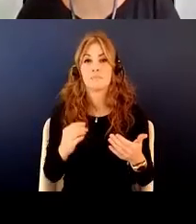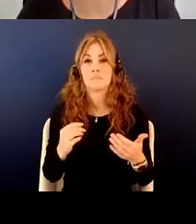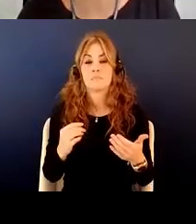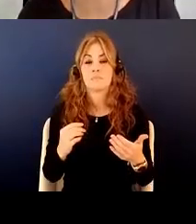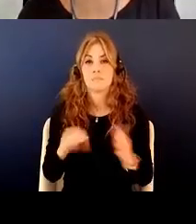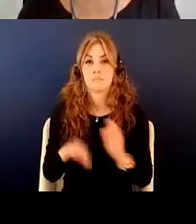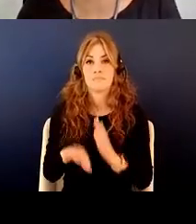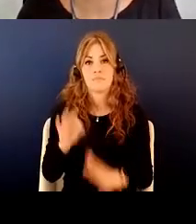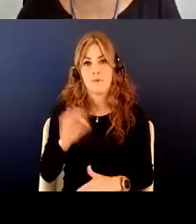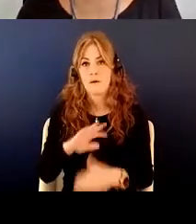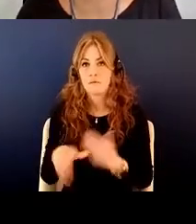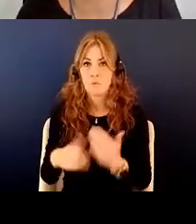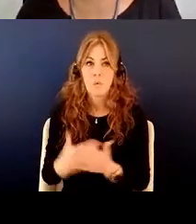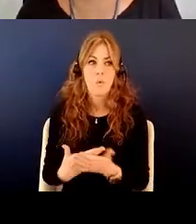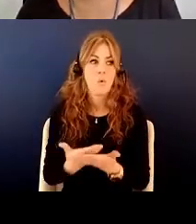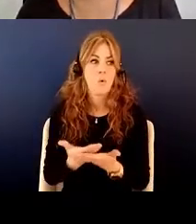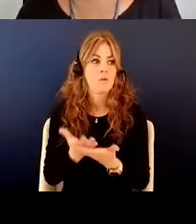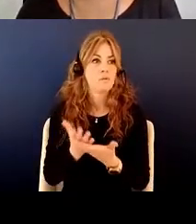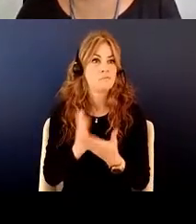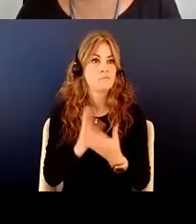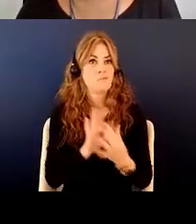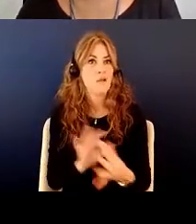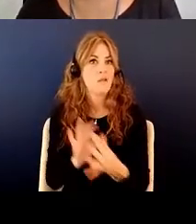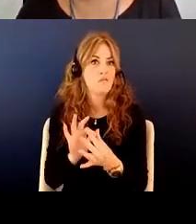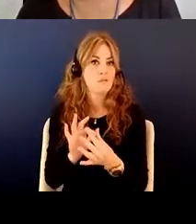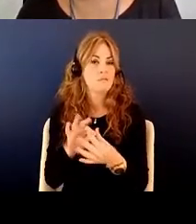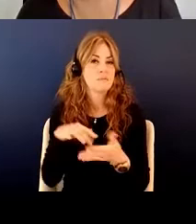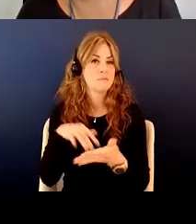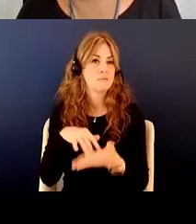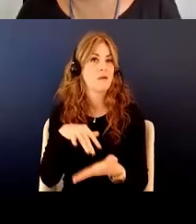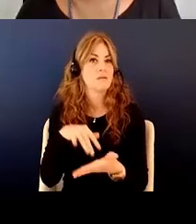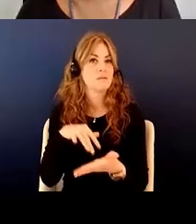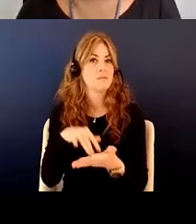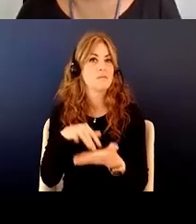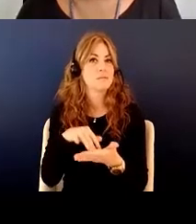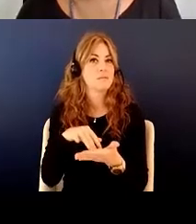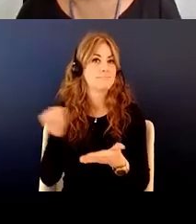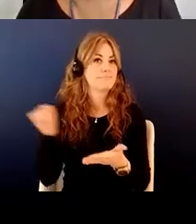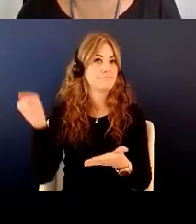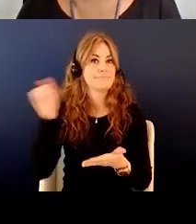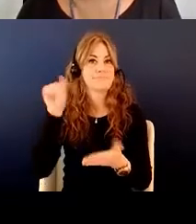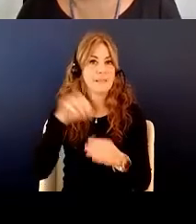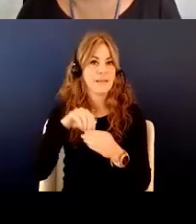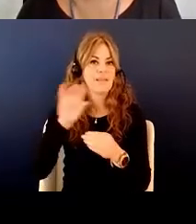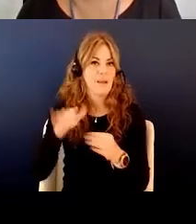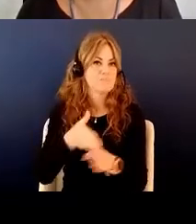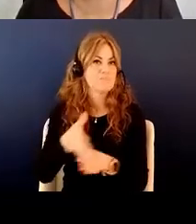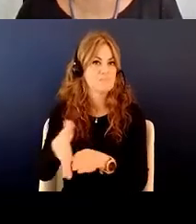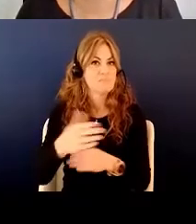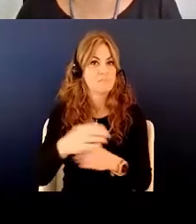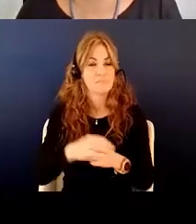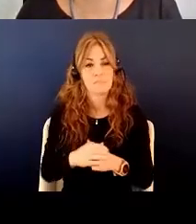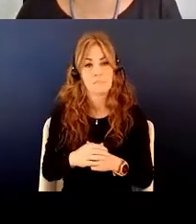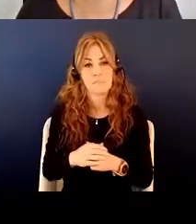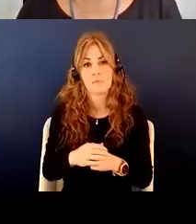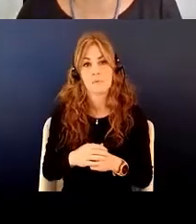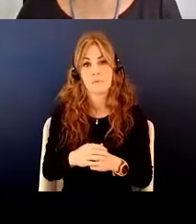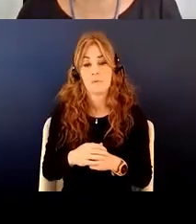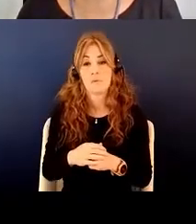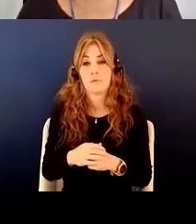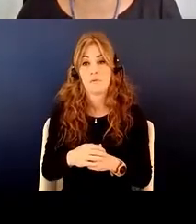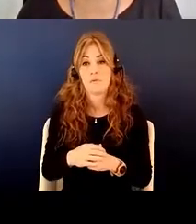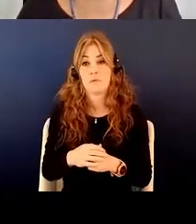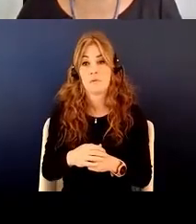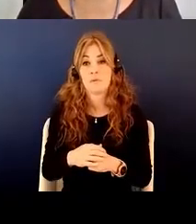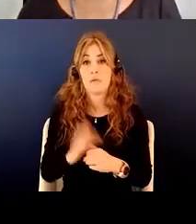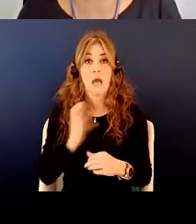all relevant studies in the area. Okay, so our